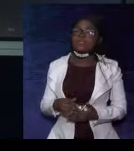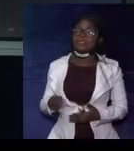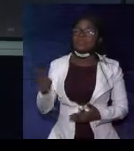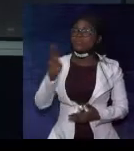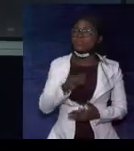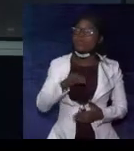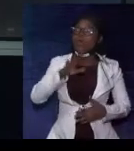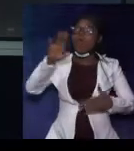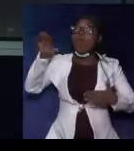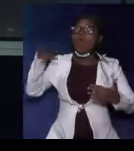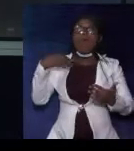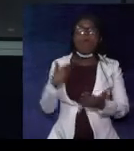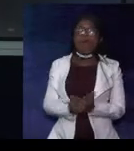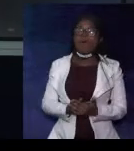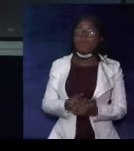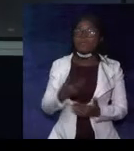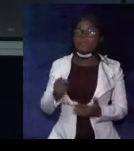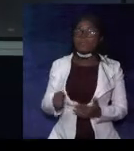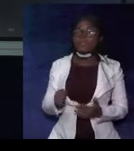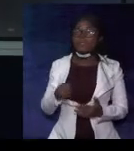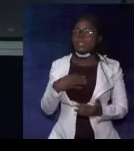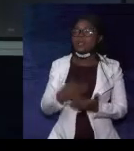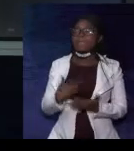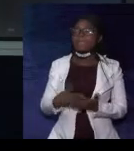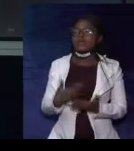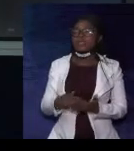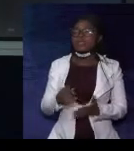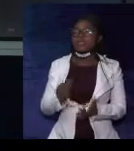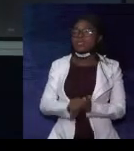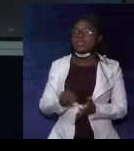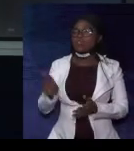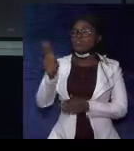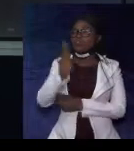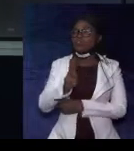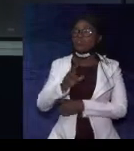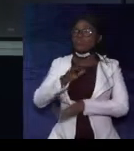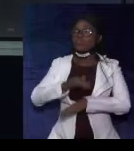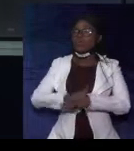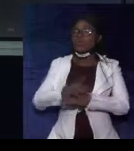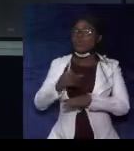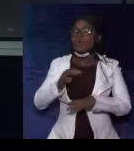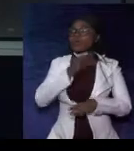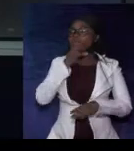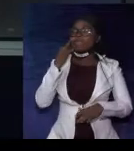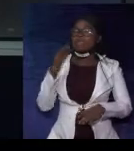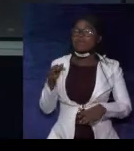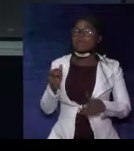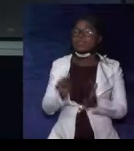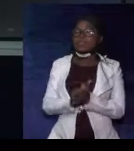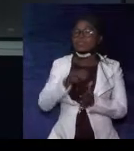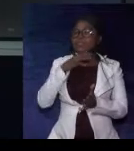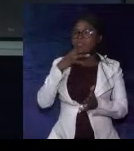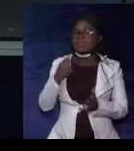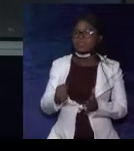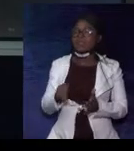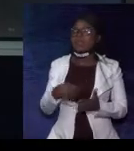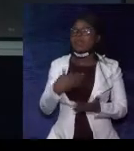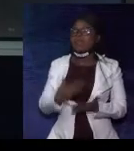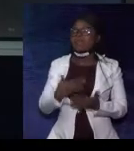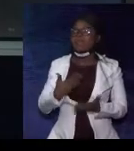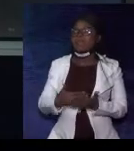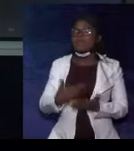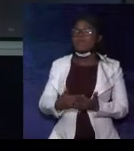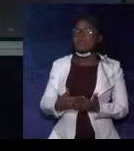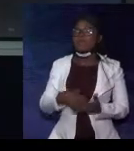farm. All the money spent on the farm, that is where you record it. That's farm expenditure record. That is